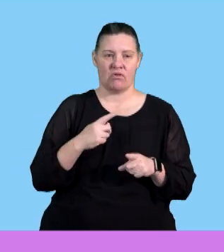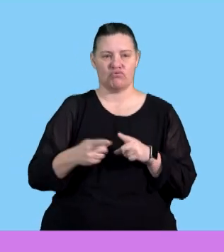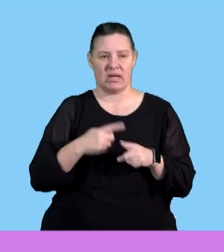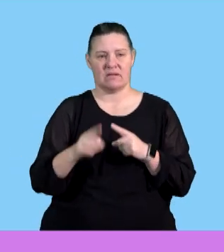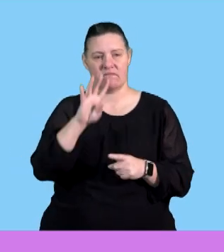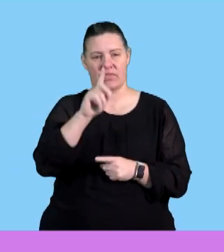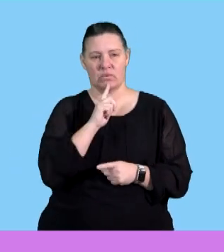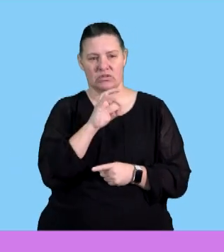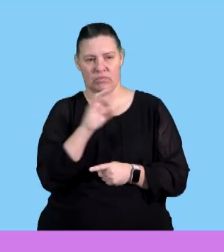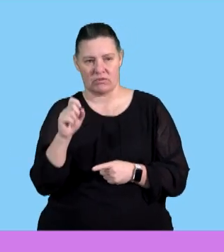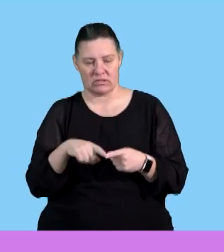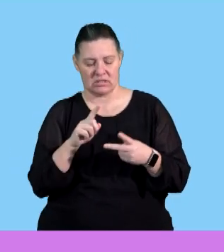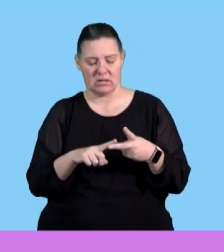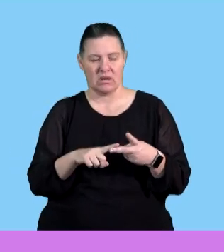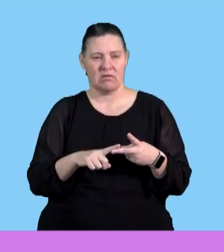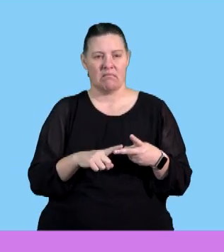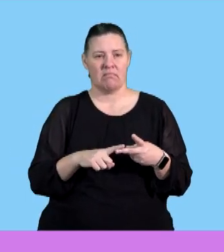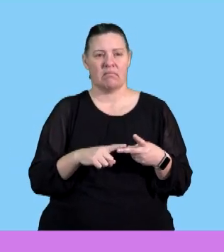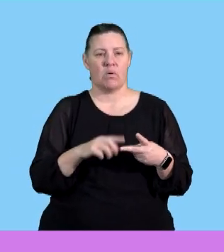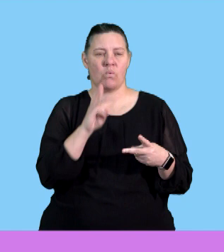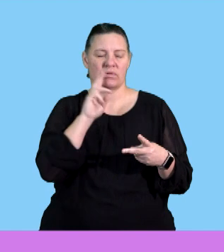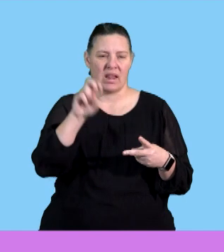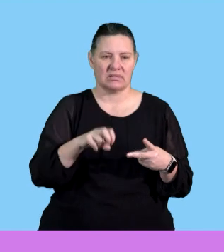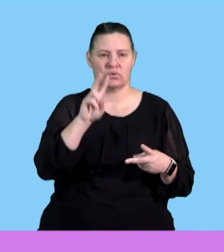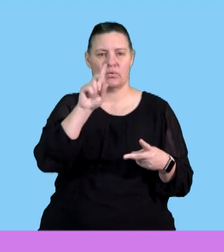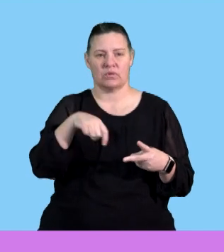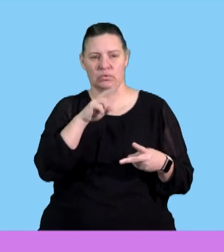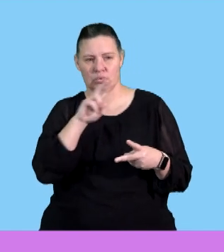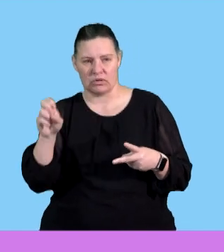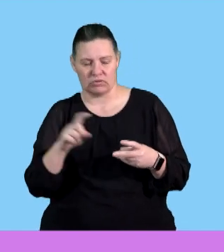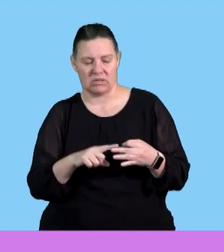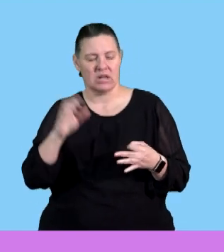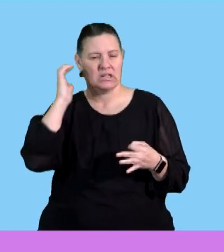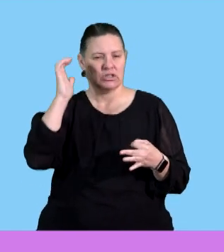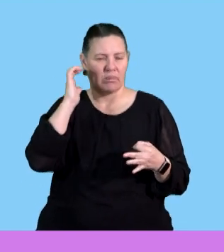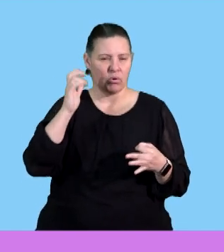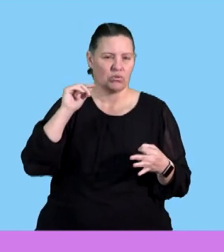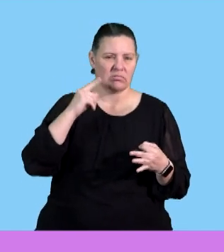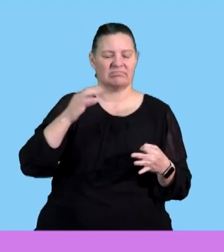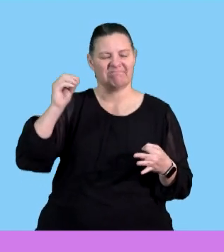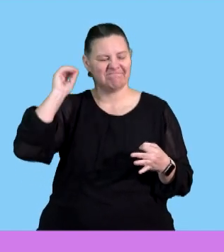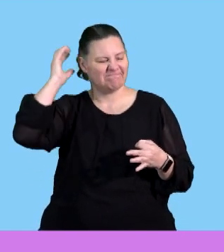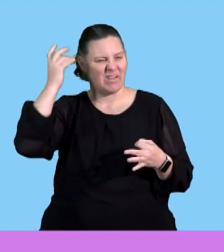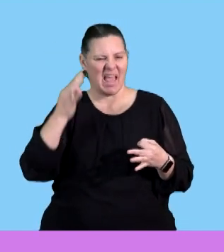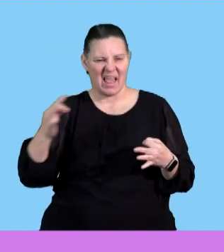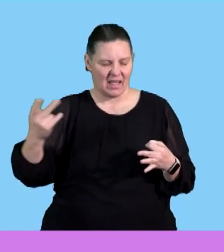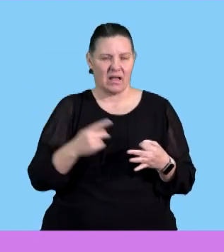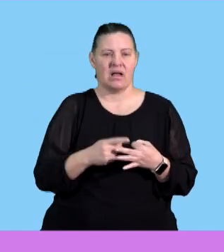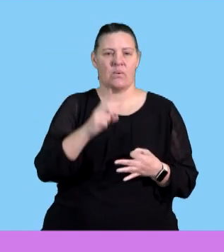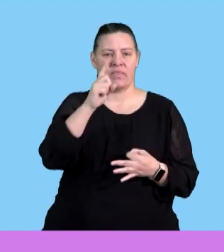expenses: rent 4,300, utilities 2,200, shampoo, conditioner and